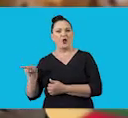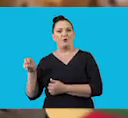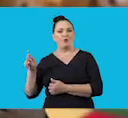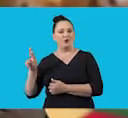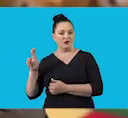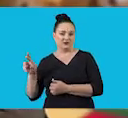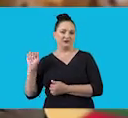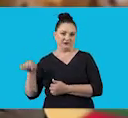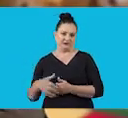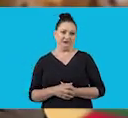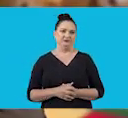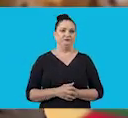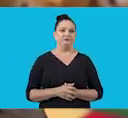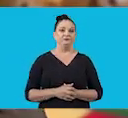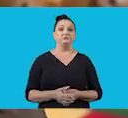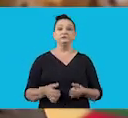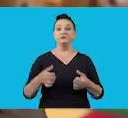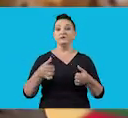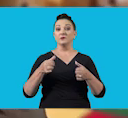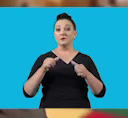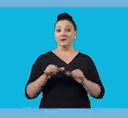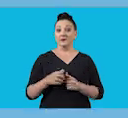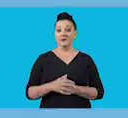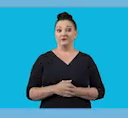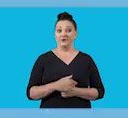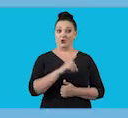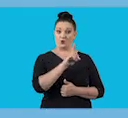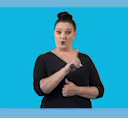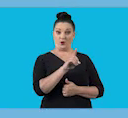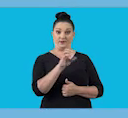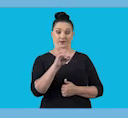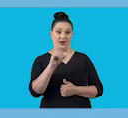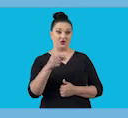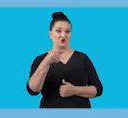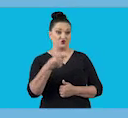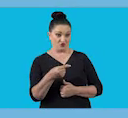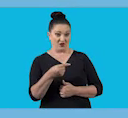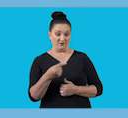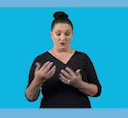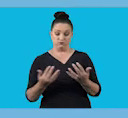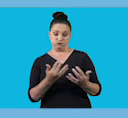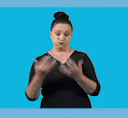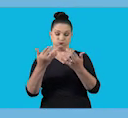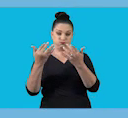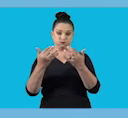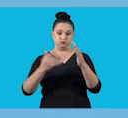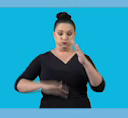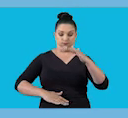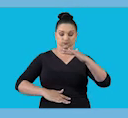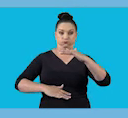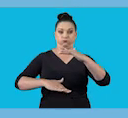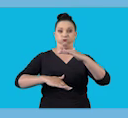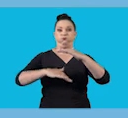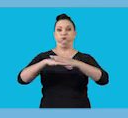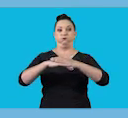as gas in the form of water vapor. Then the next question is saying, if 100 grams of a gaseous substance fills all